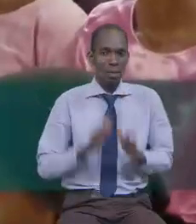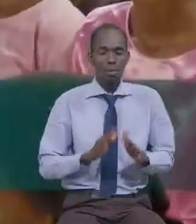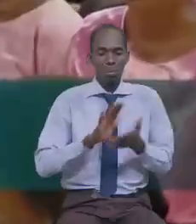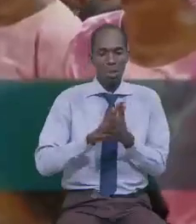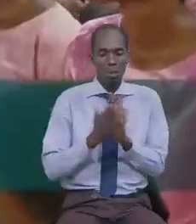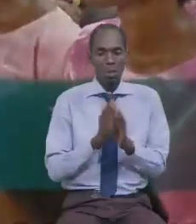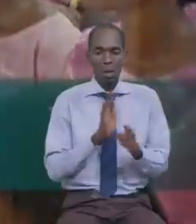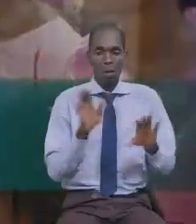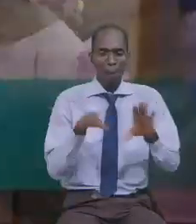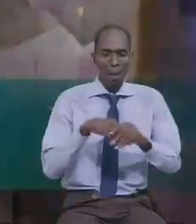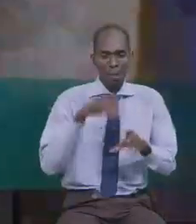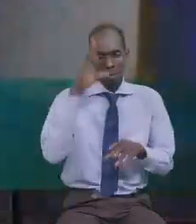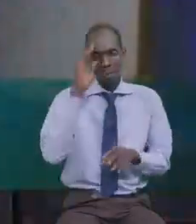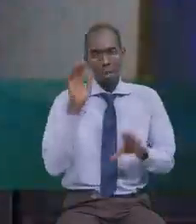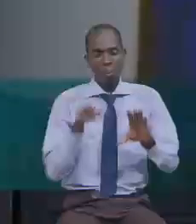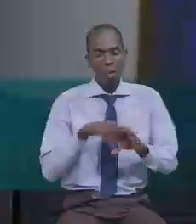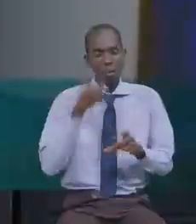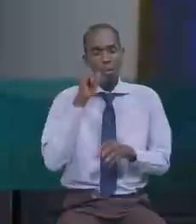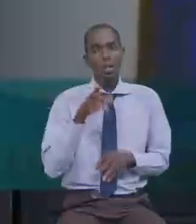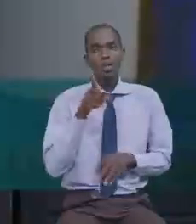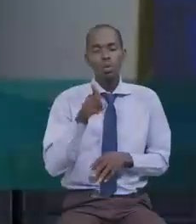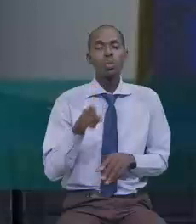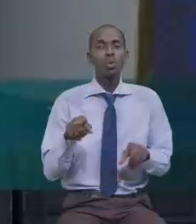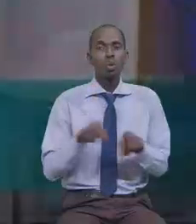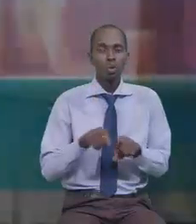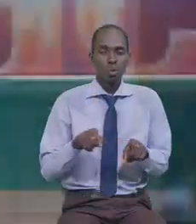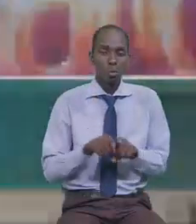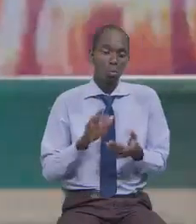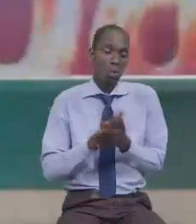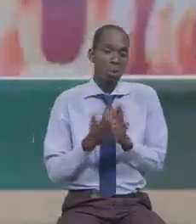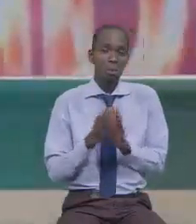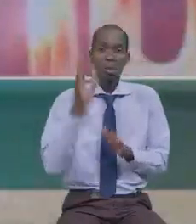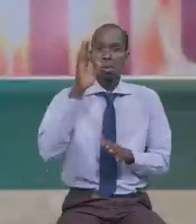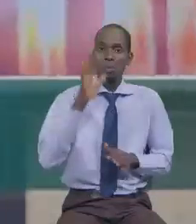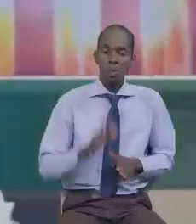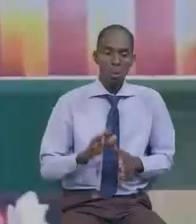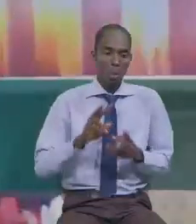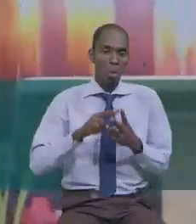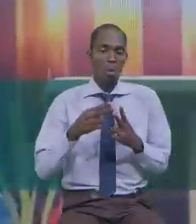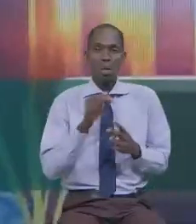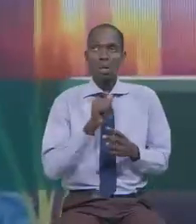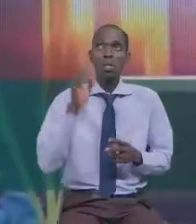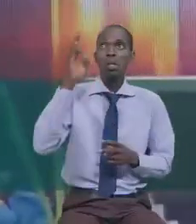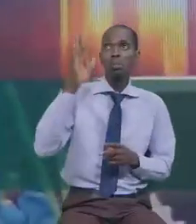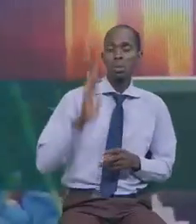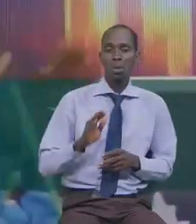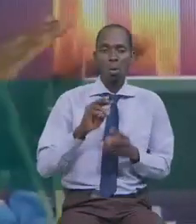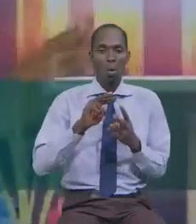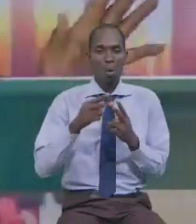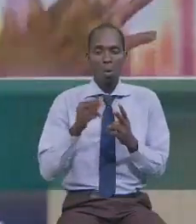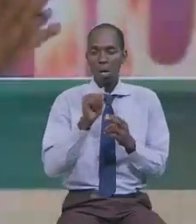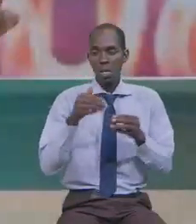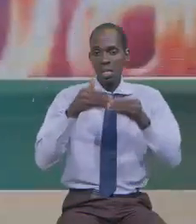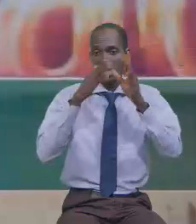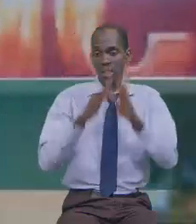a married woman, you become even a preacher, you become a pastor, you become a leader, you need grace. And